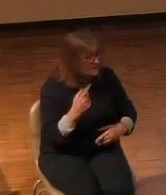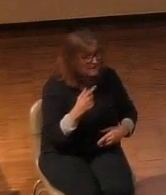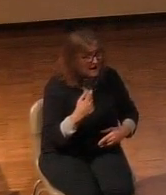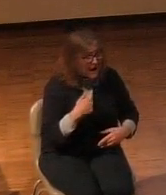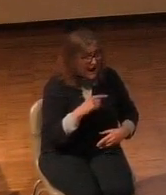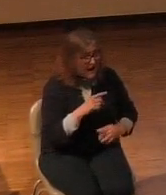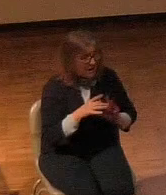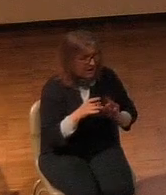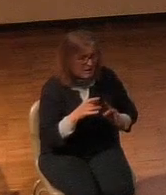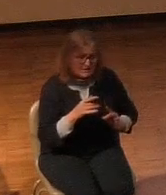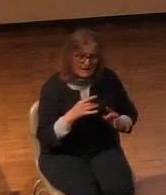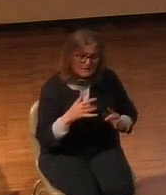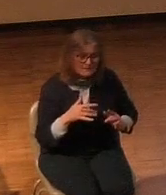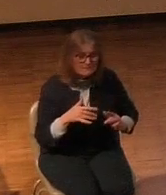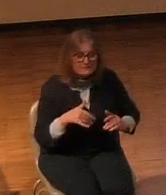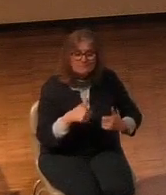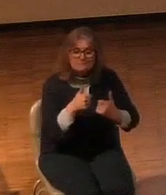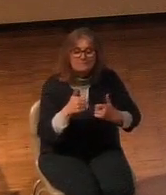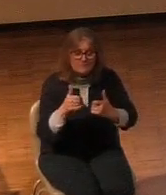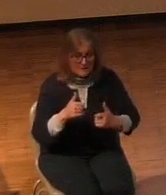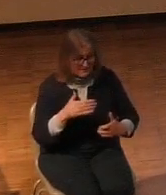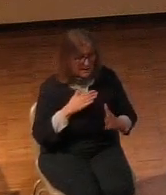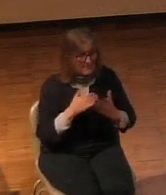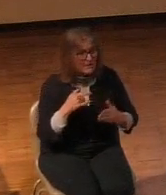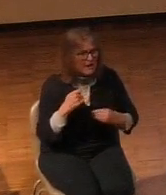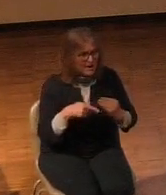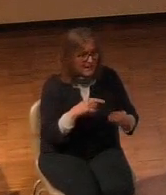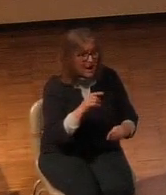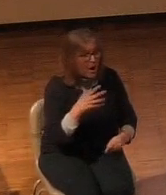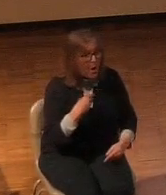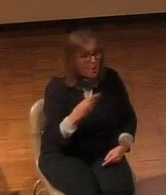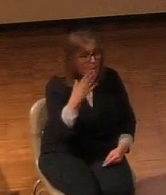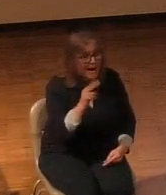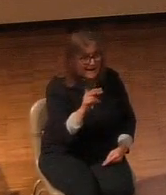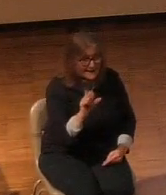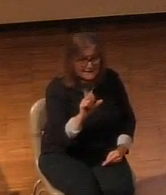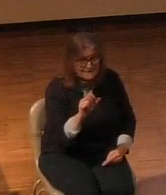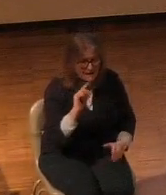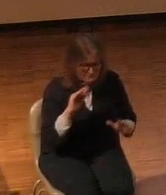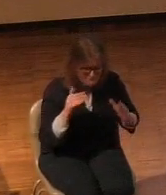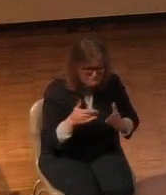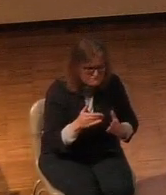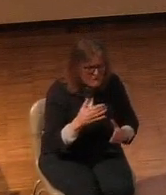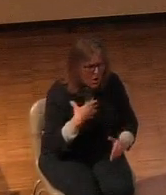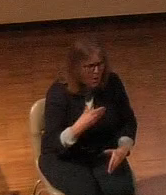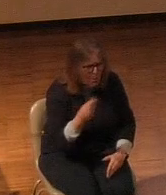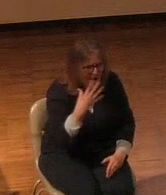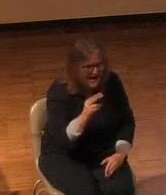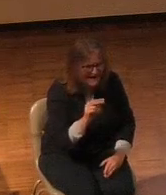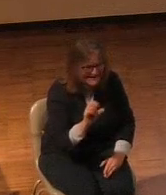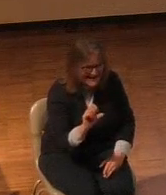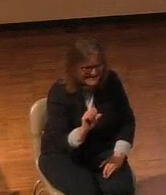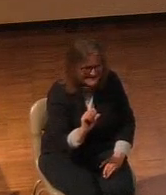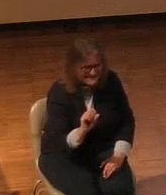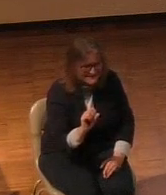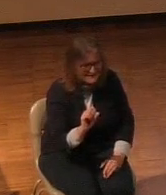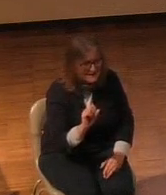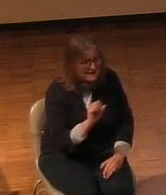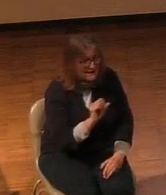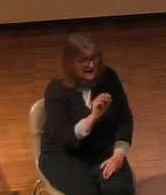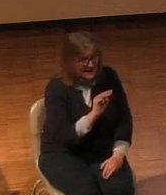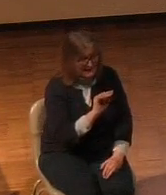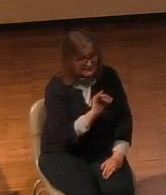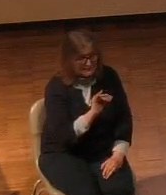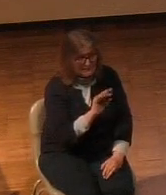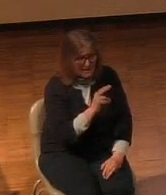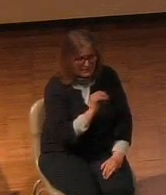way. My book is about whiteness. I'm zeroed in on it. Because as Michael Eric Dyson writes, in